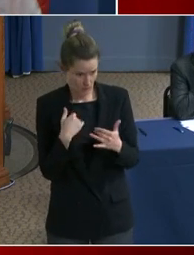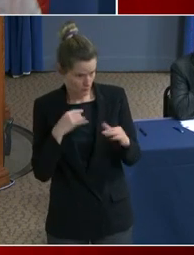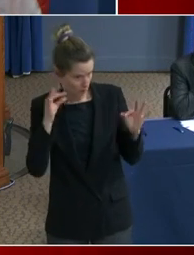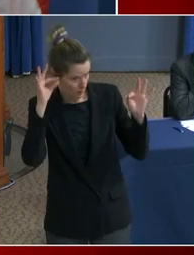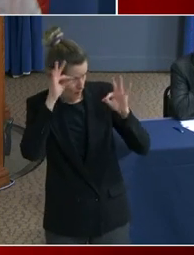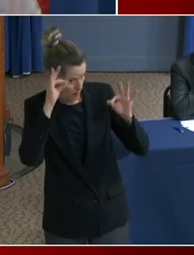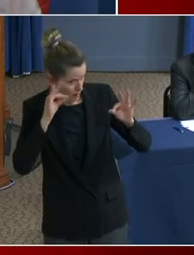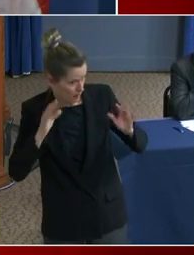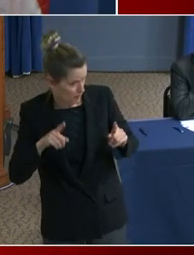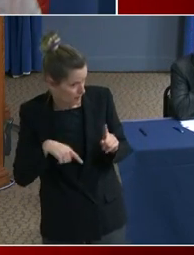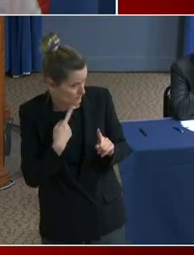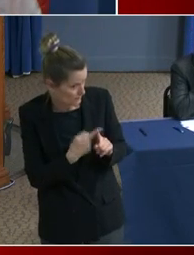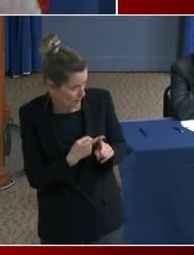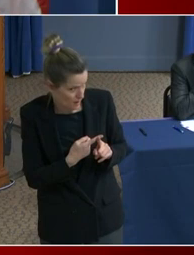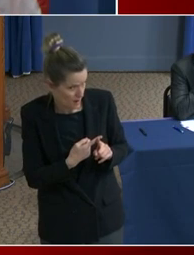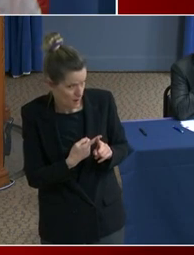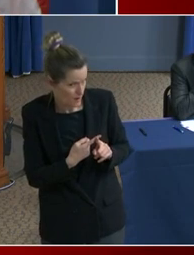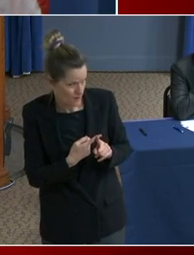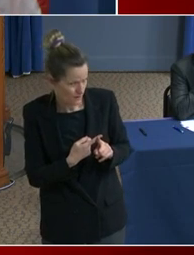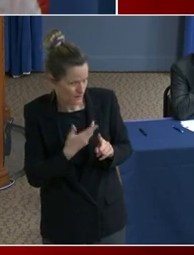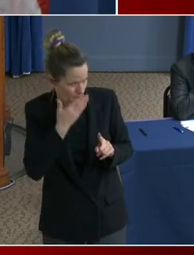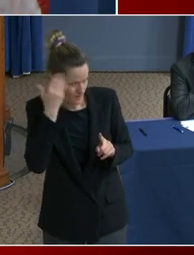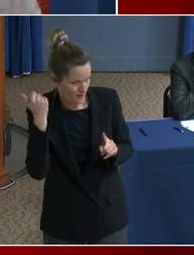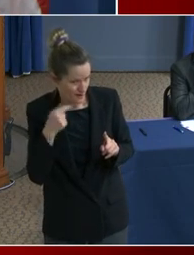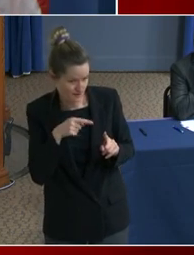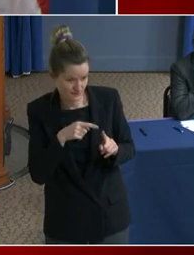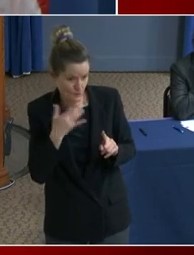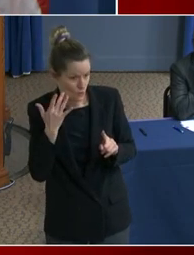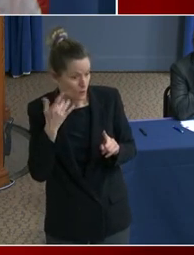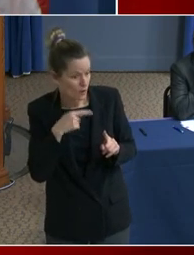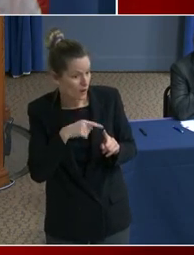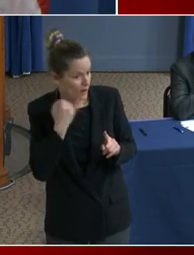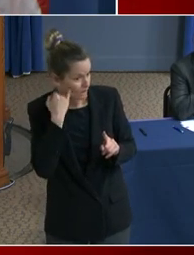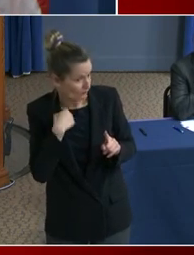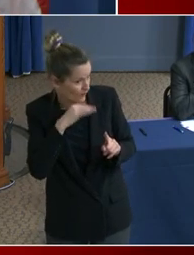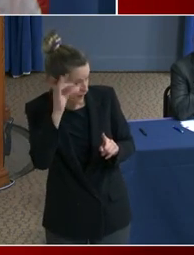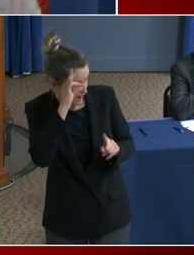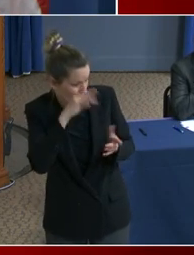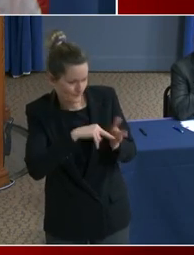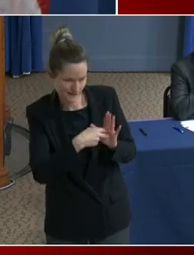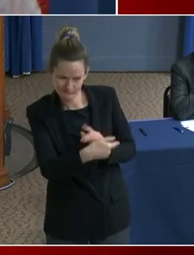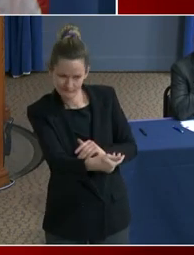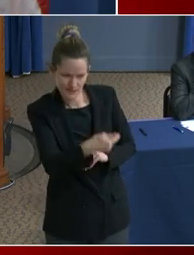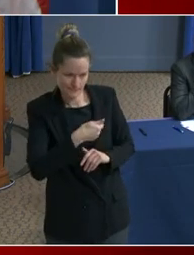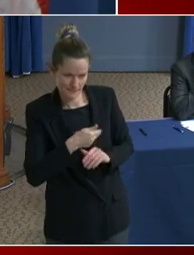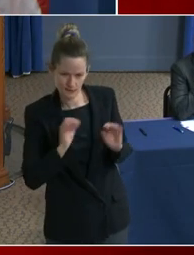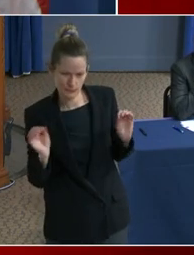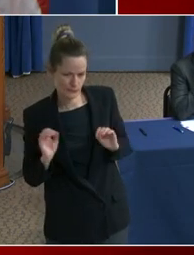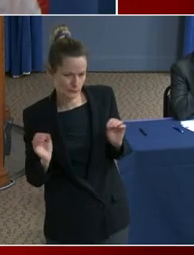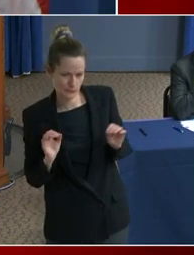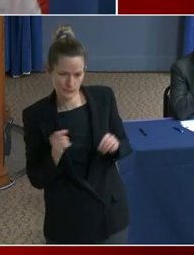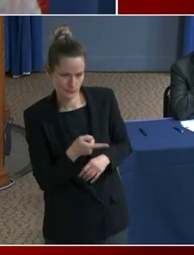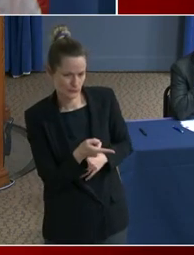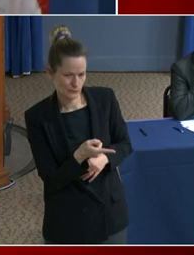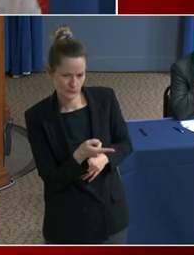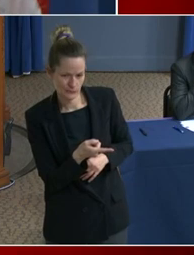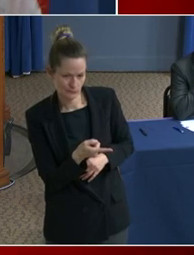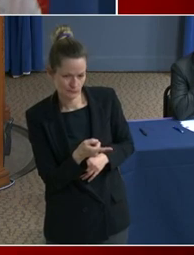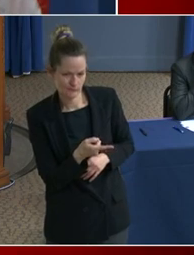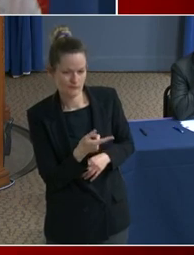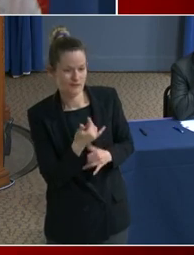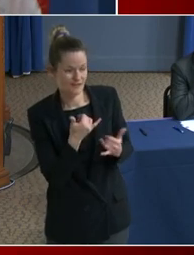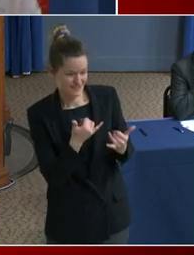this point, is because they haven't submitted, in which case they would be in a disciplinary process,